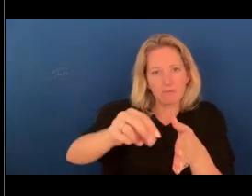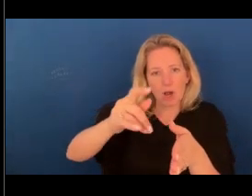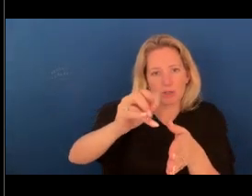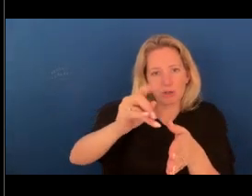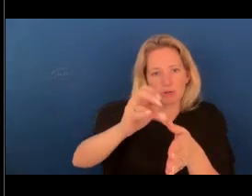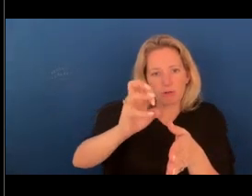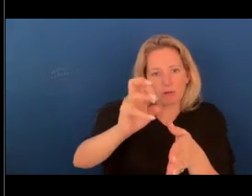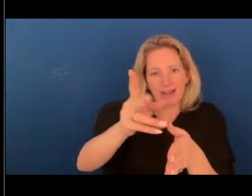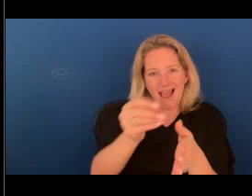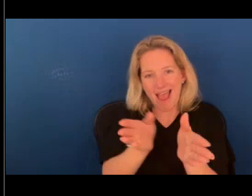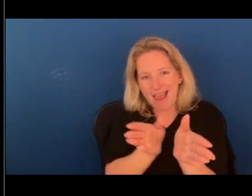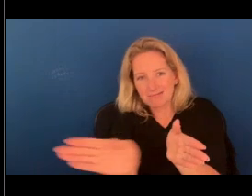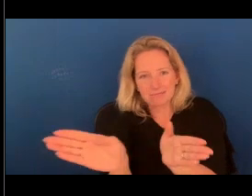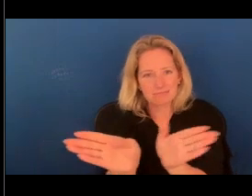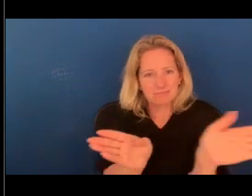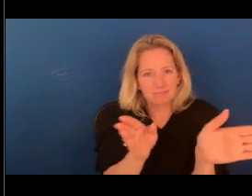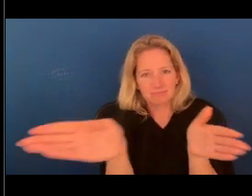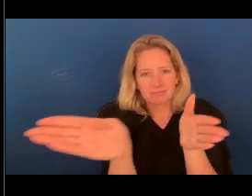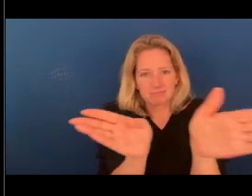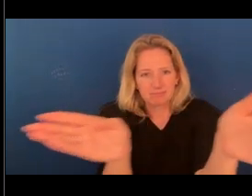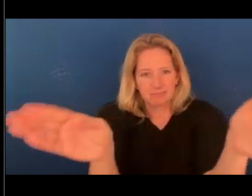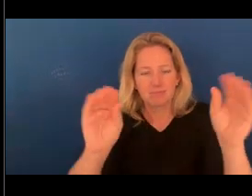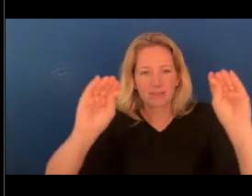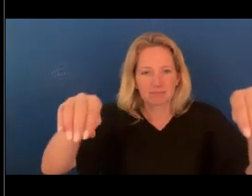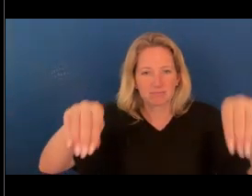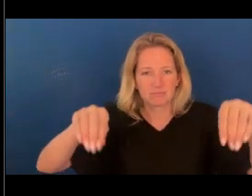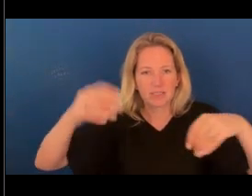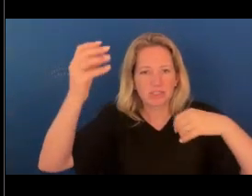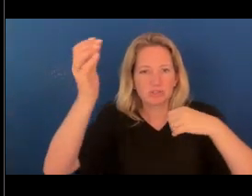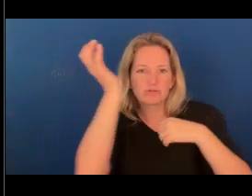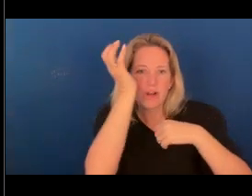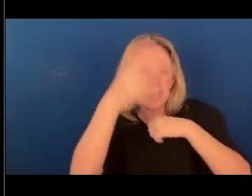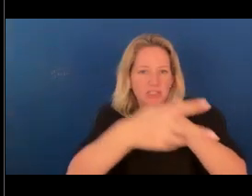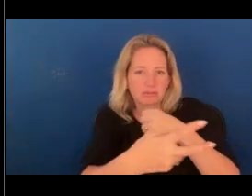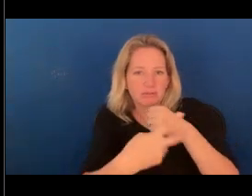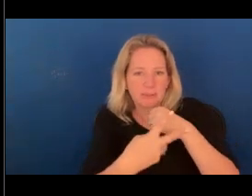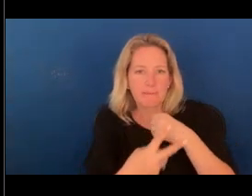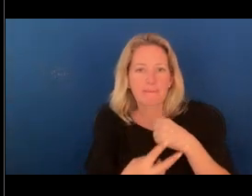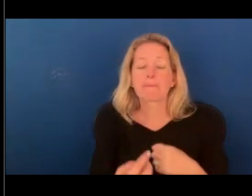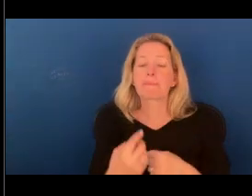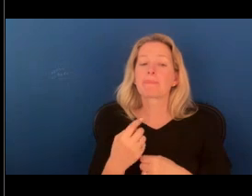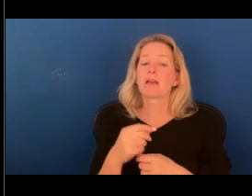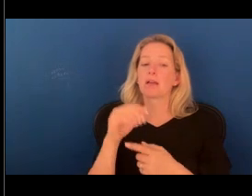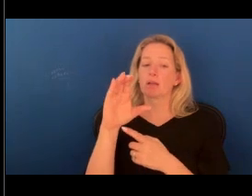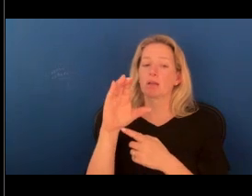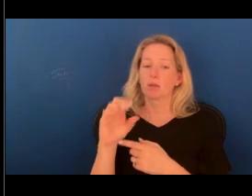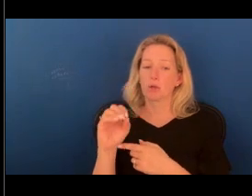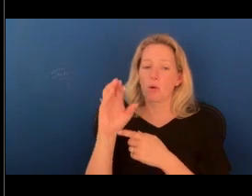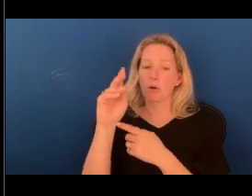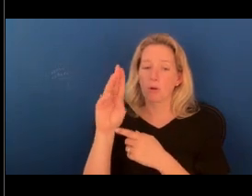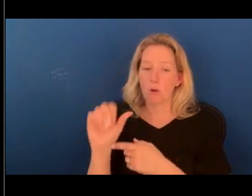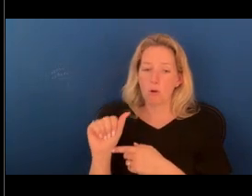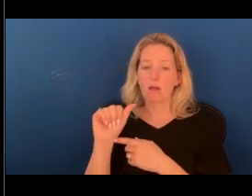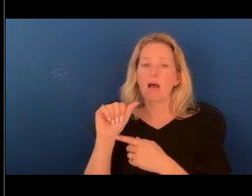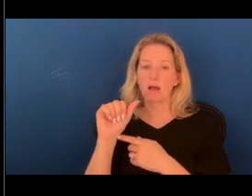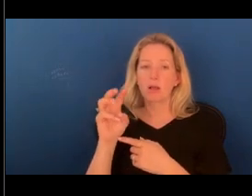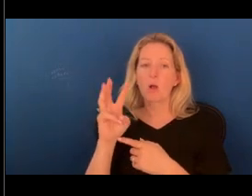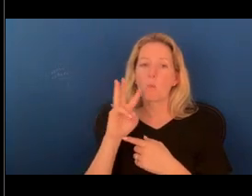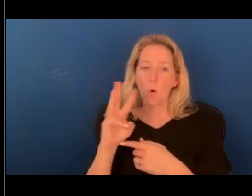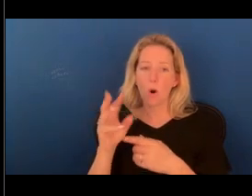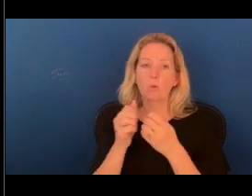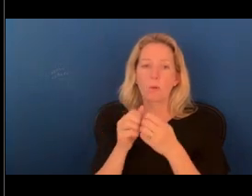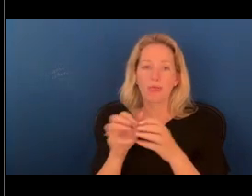We did have a potential funder event with private sector entities, and in the end, one of them, Coca-Cola's World Without Waste campaign, invested